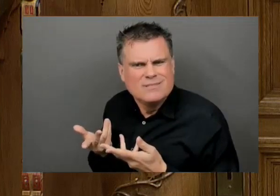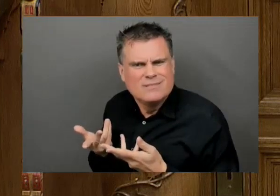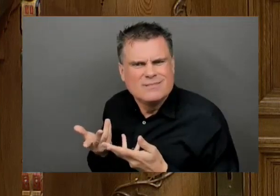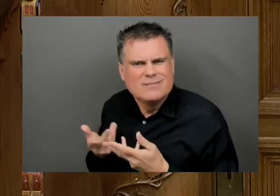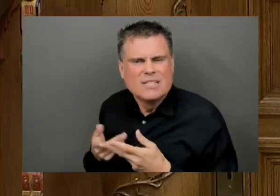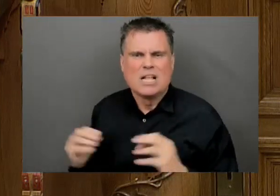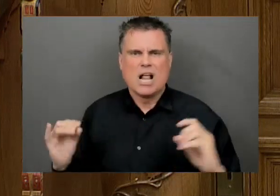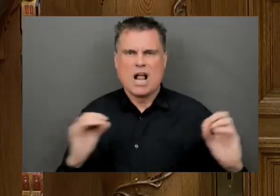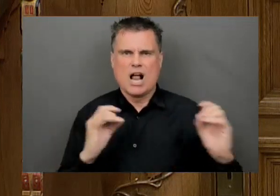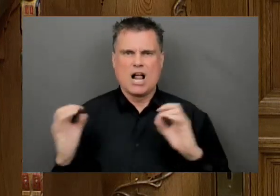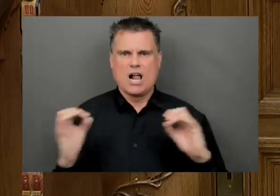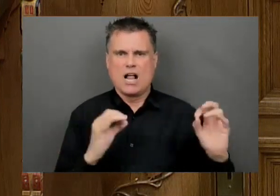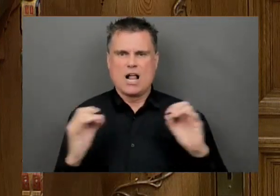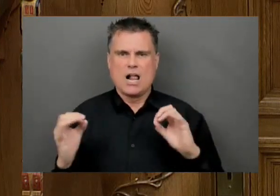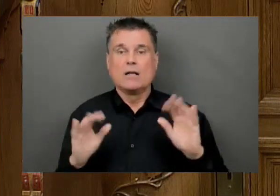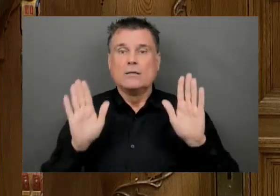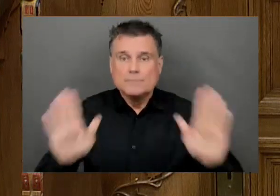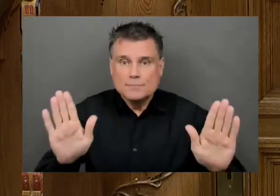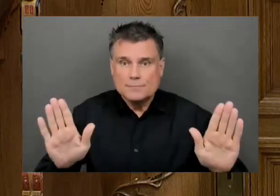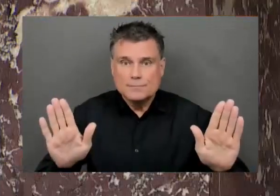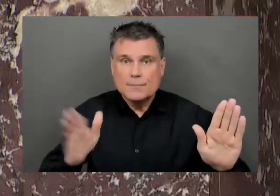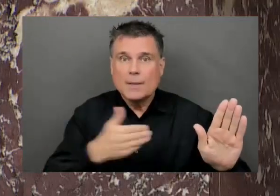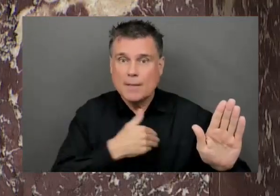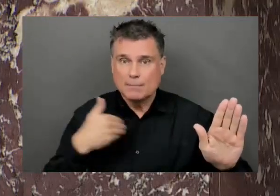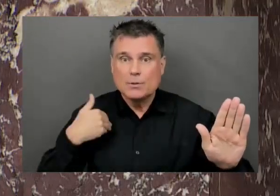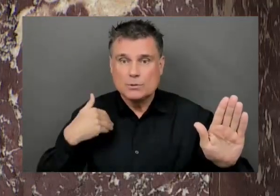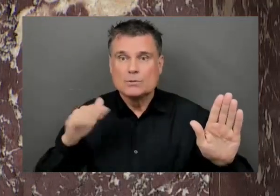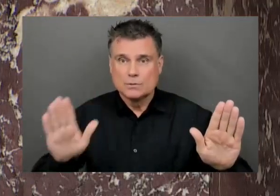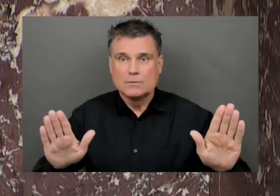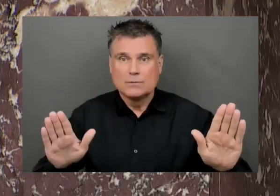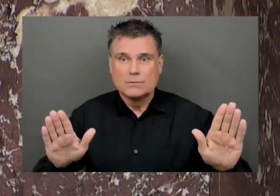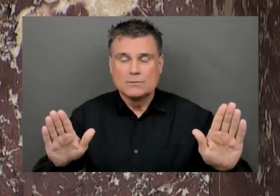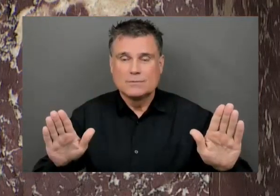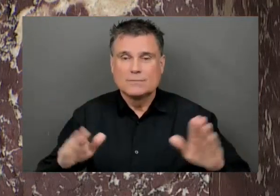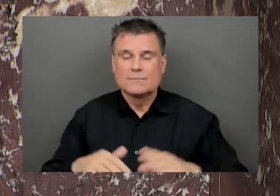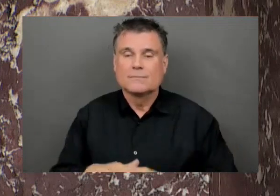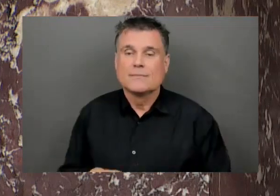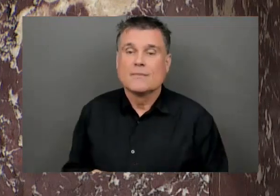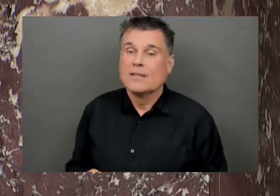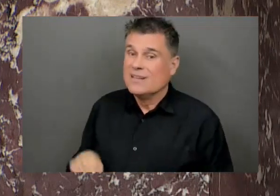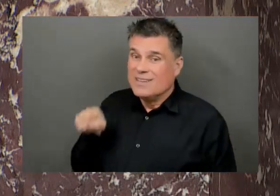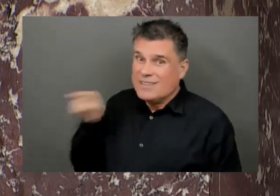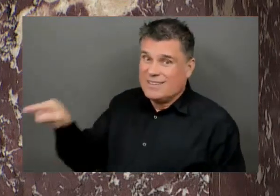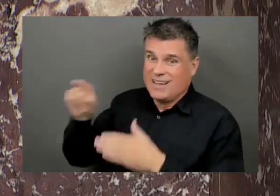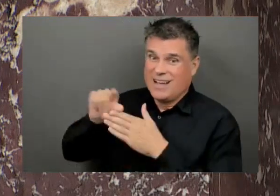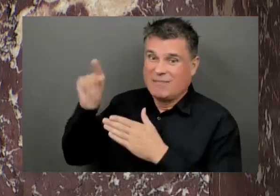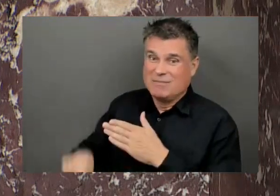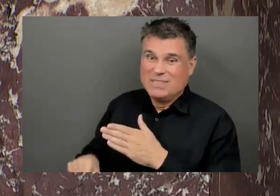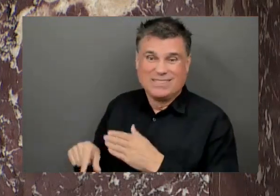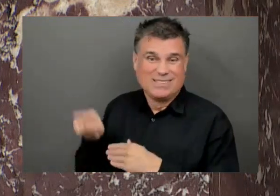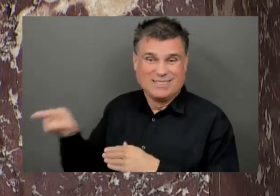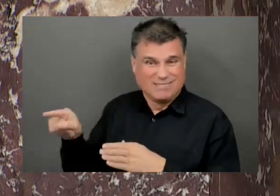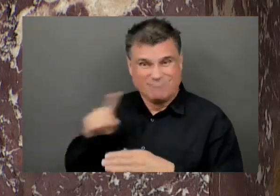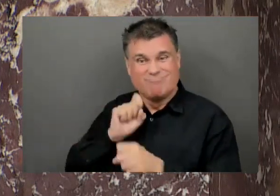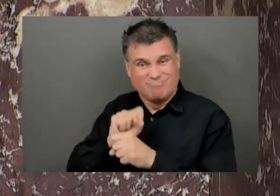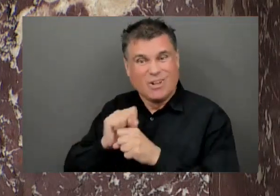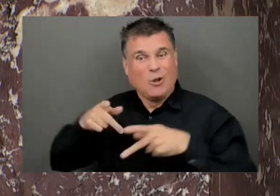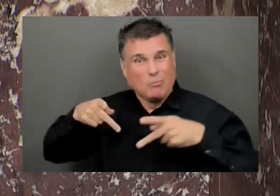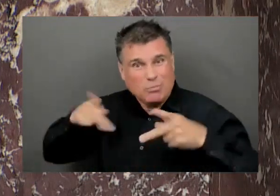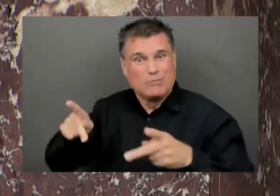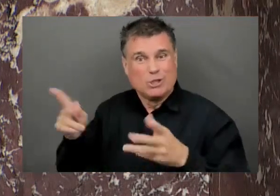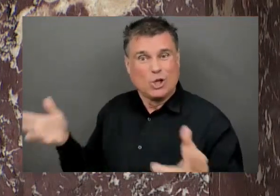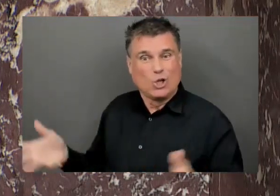Member has the floor. The government is actually facilitating illicit drug use, putting